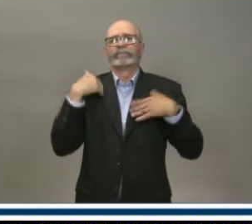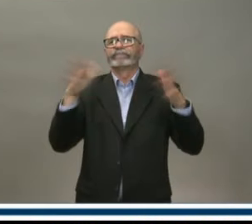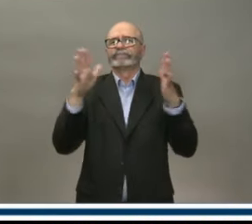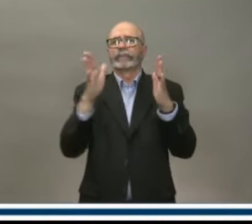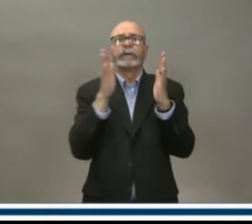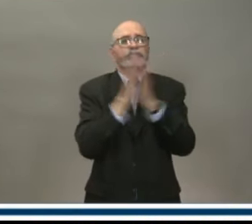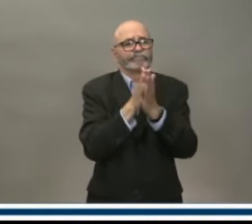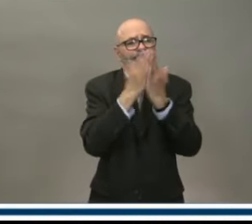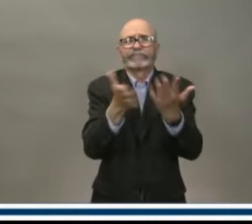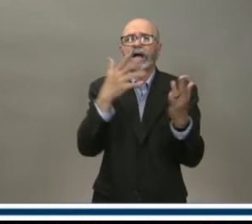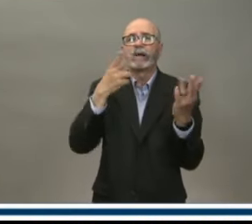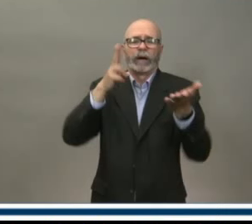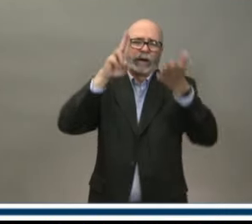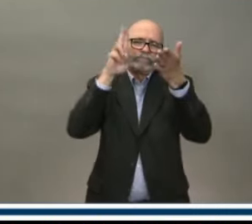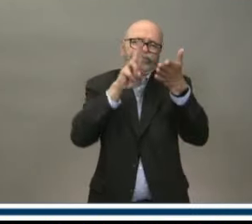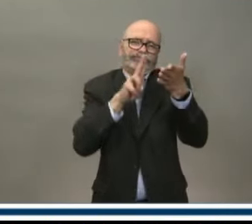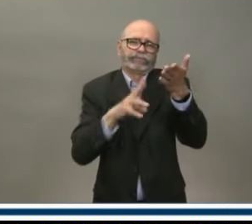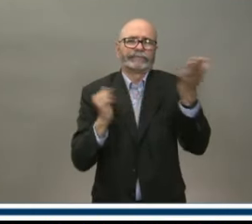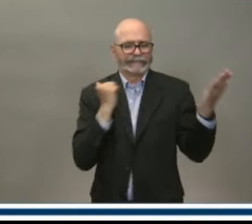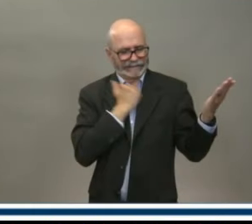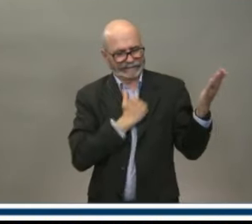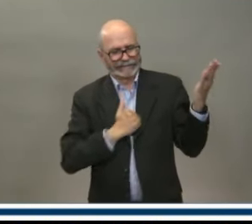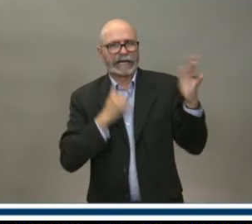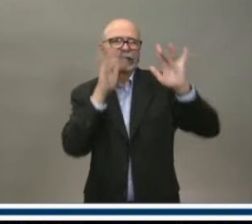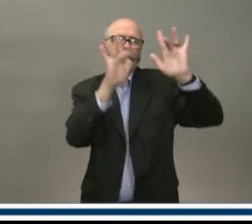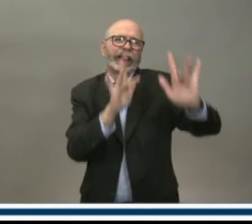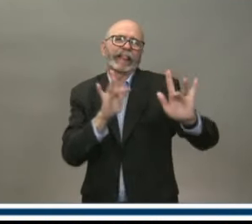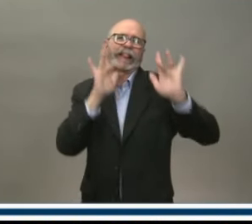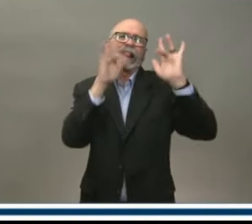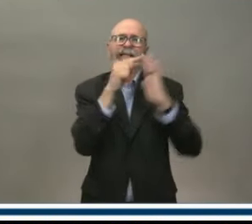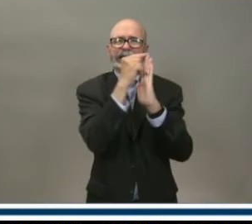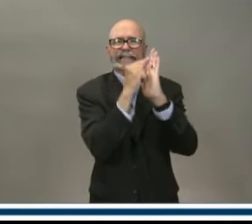would encourage people to go there,